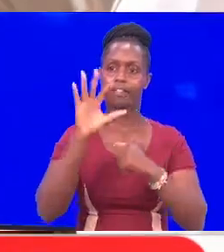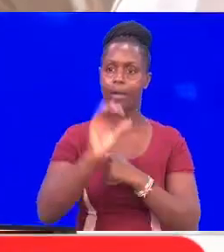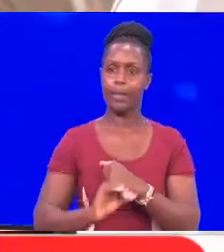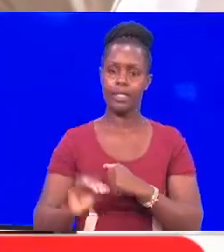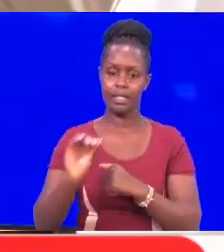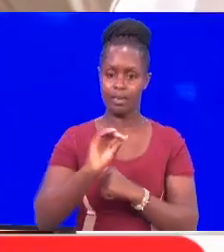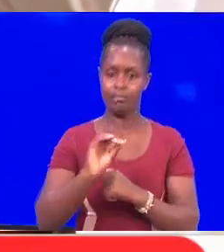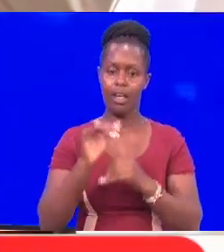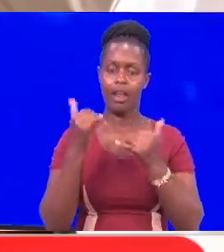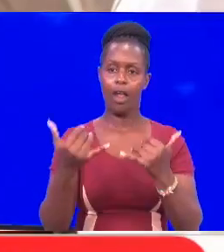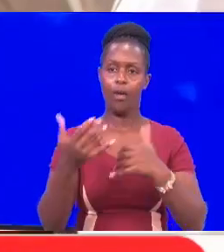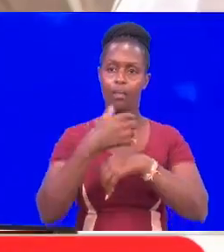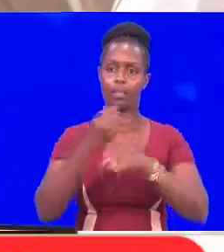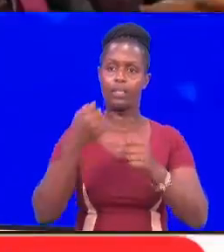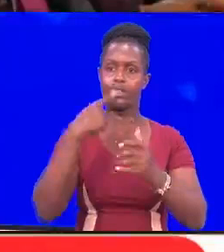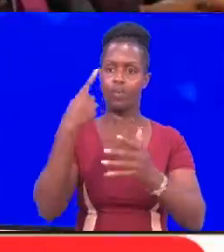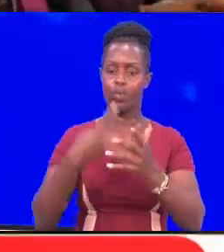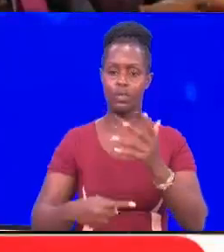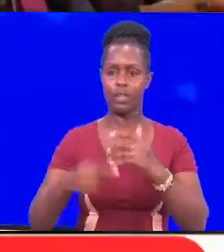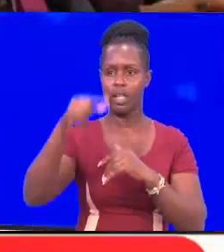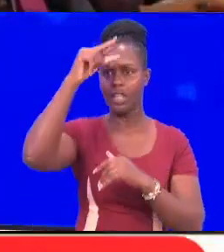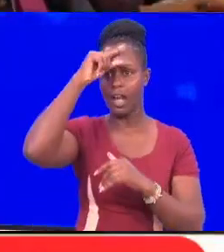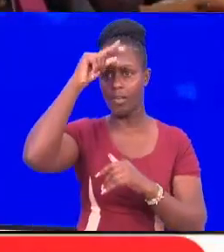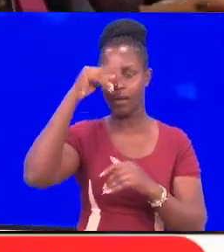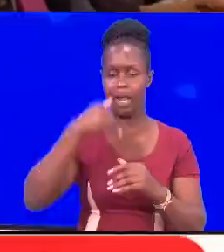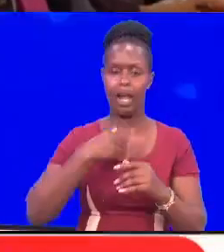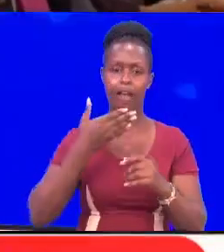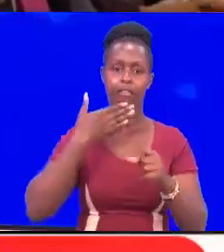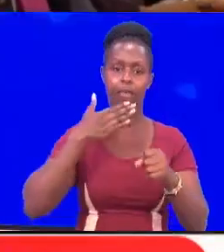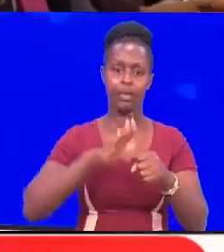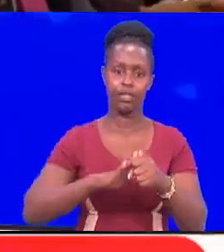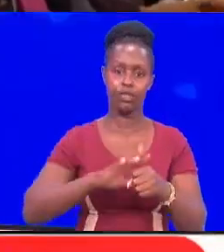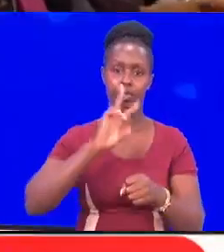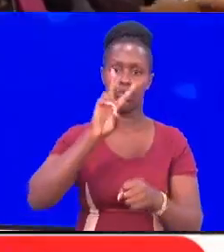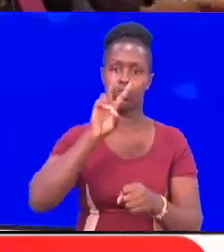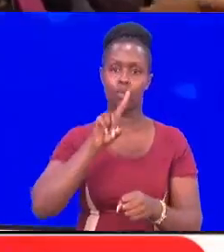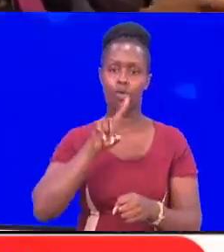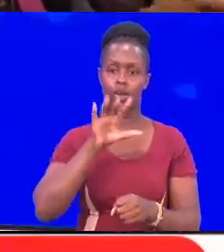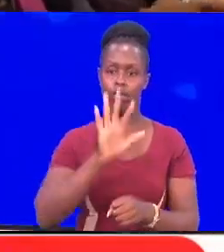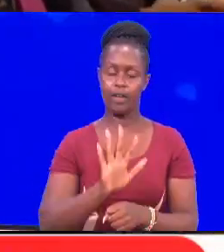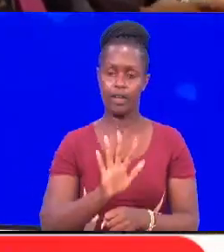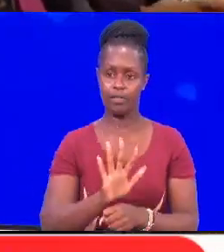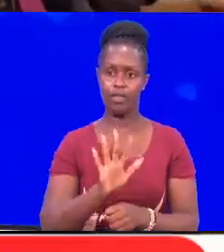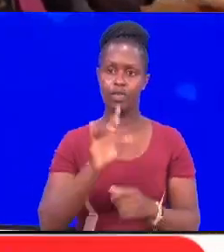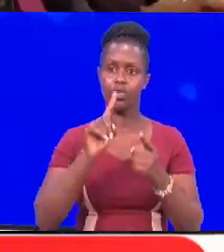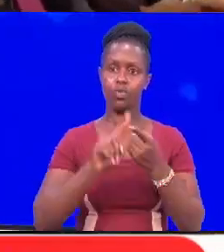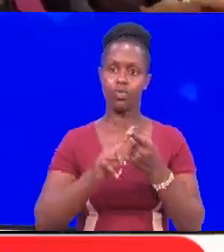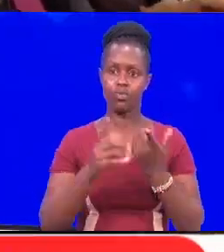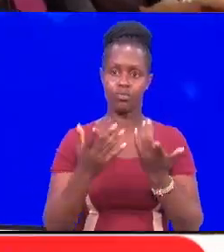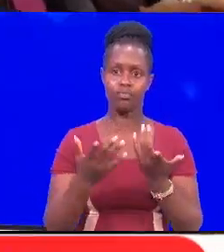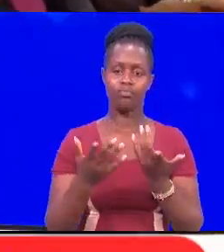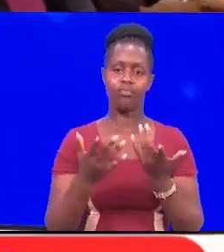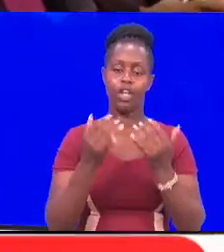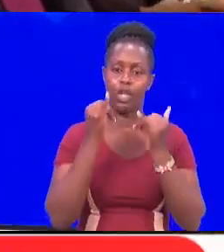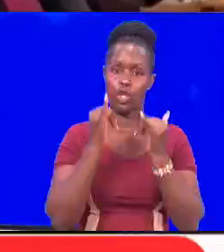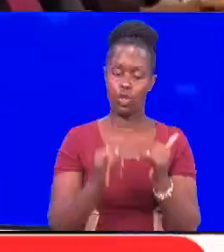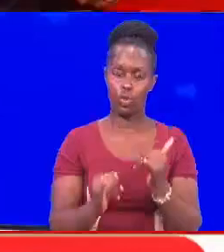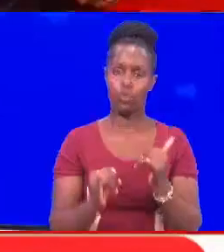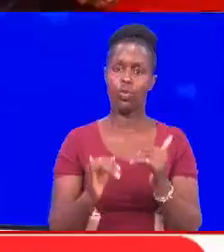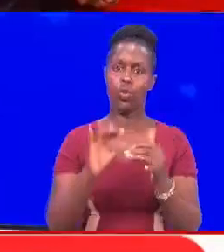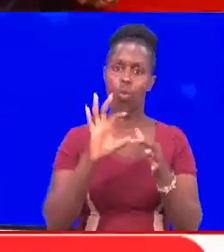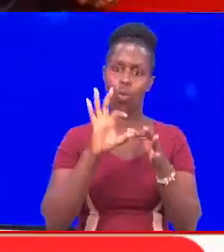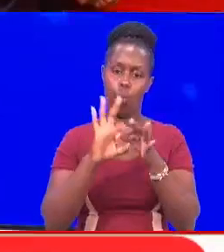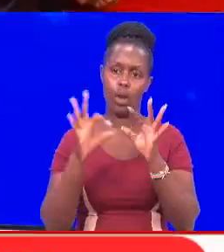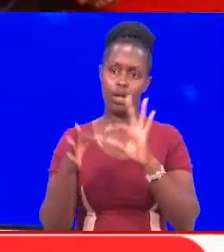head of state said that the government has the commitment of 2.5 billion to the new phase of connectivity, while French